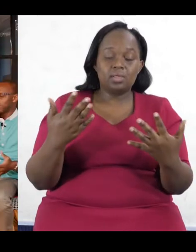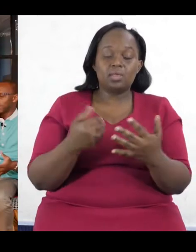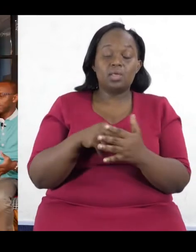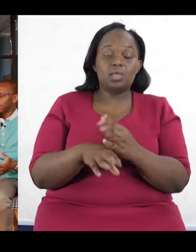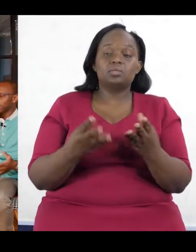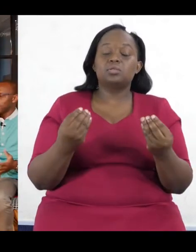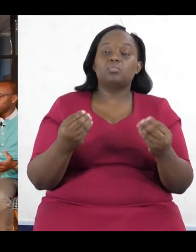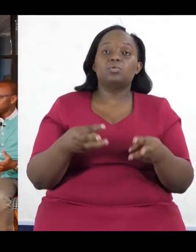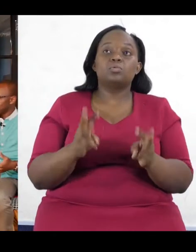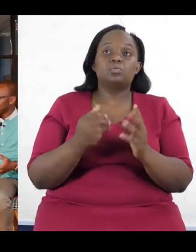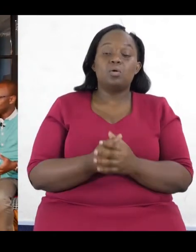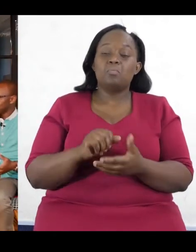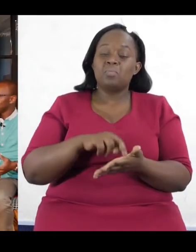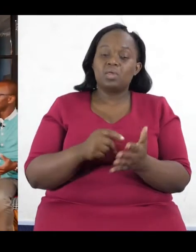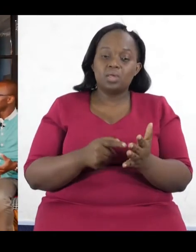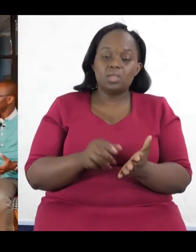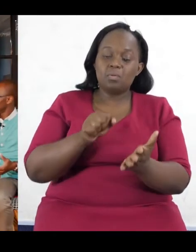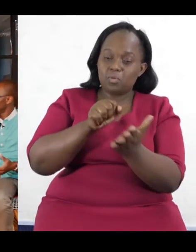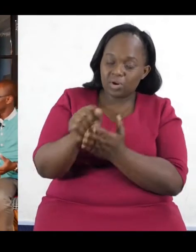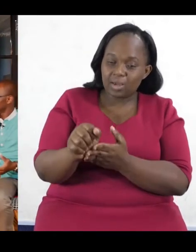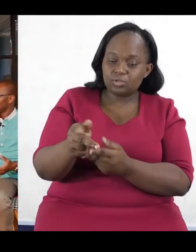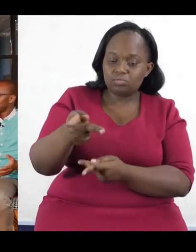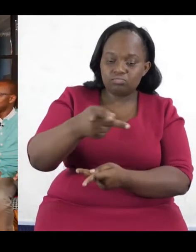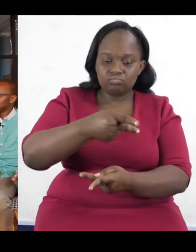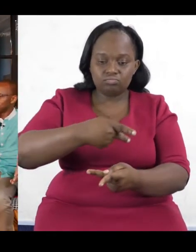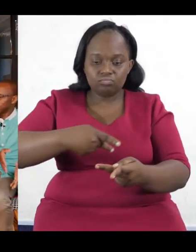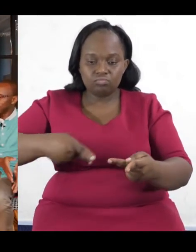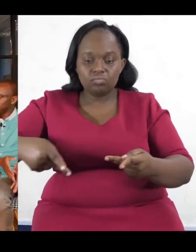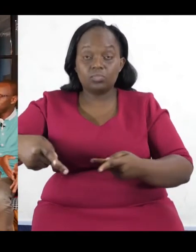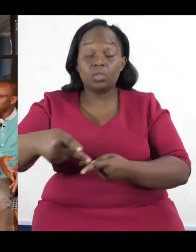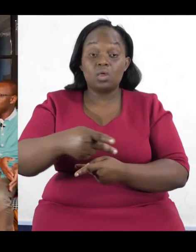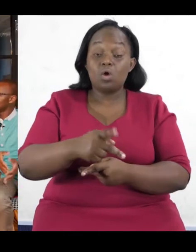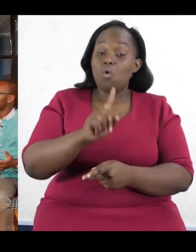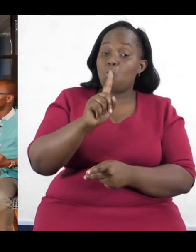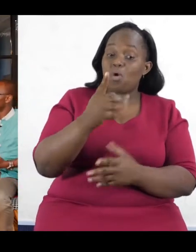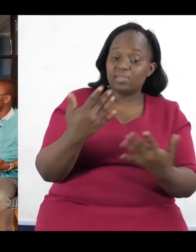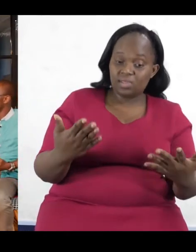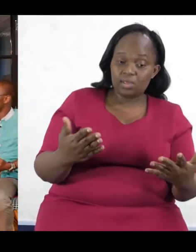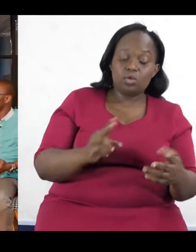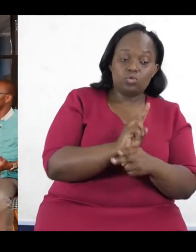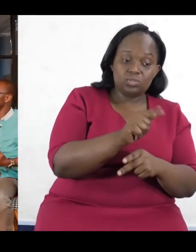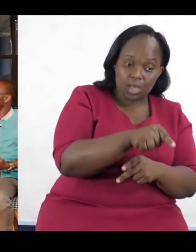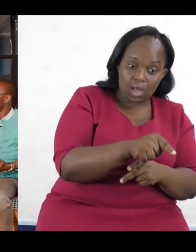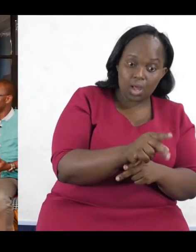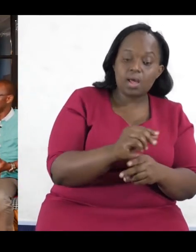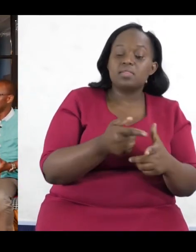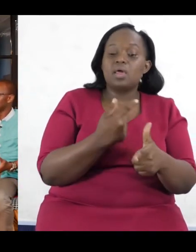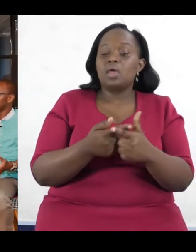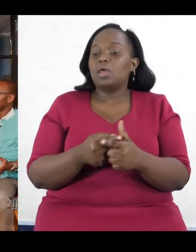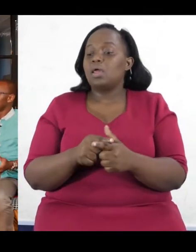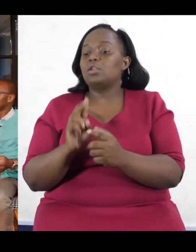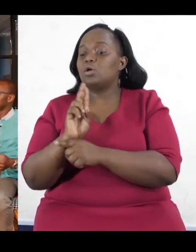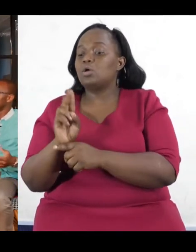way is that production is a cycle. What is used as an input here becomes an output there. And what is an